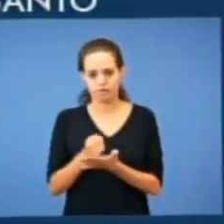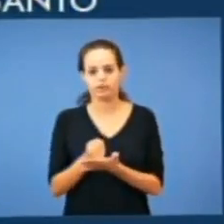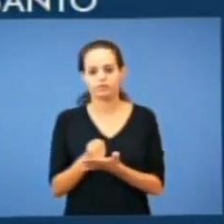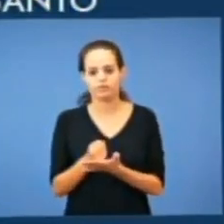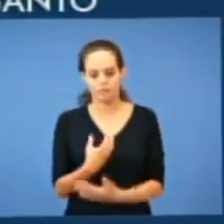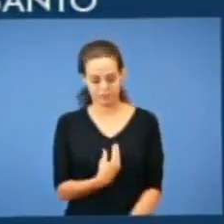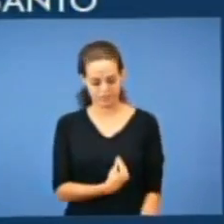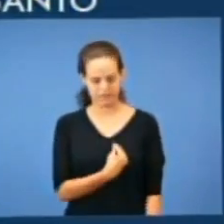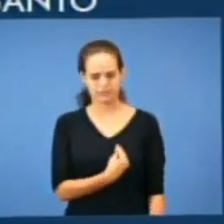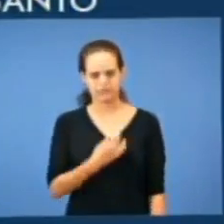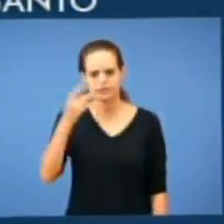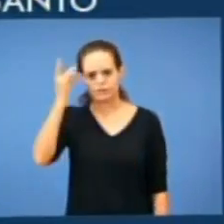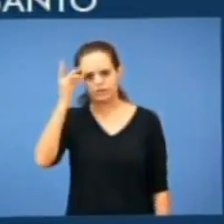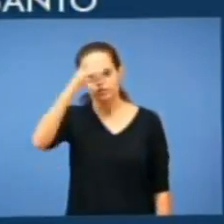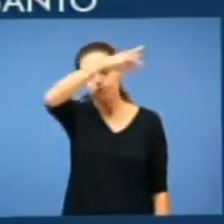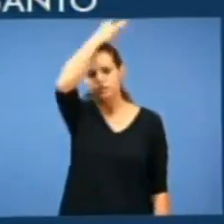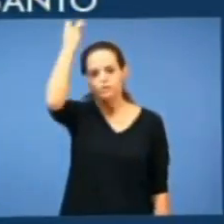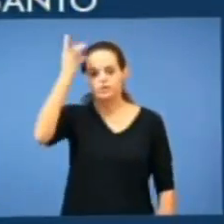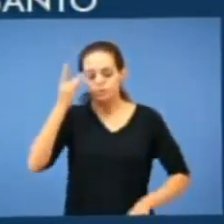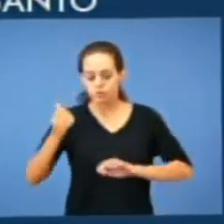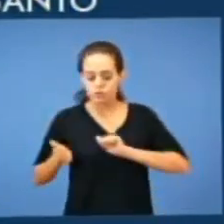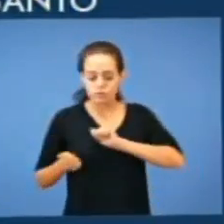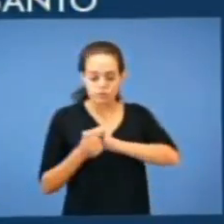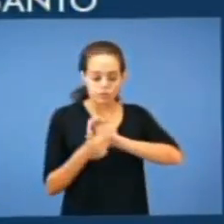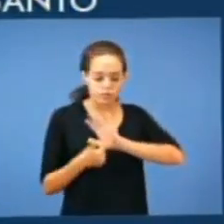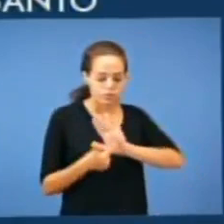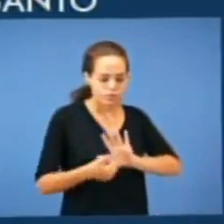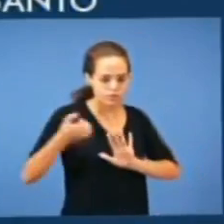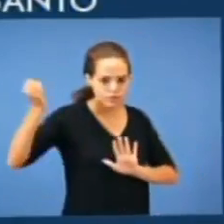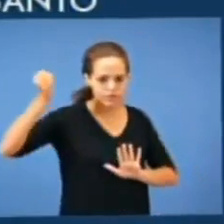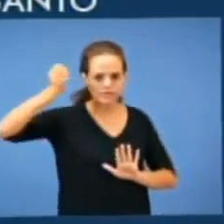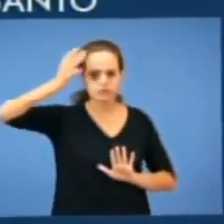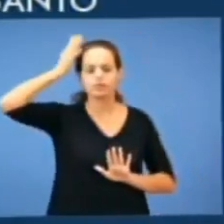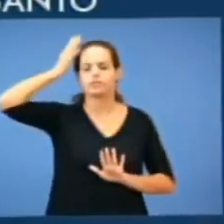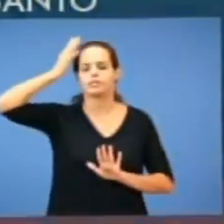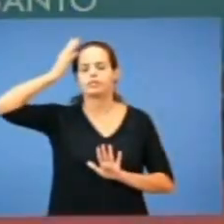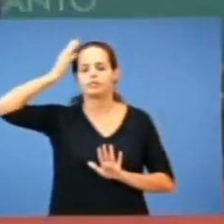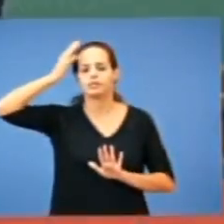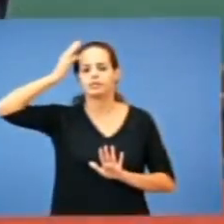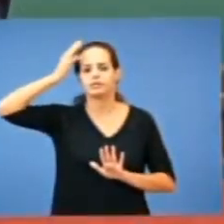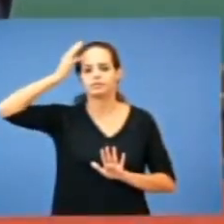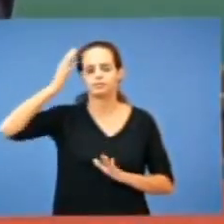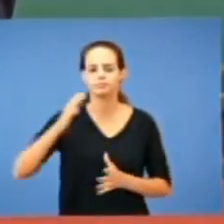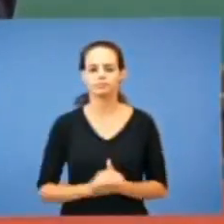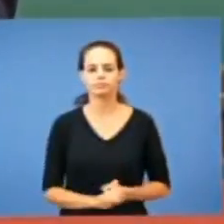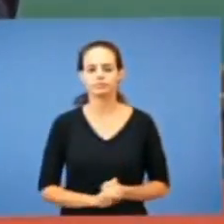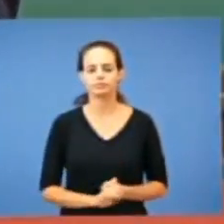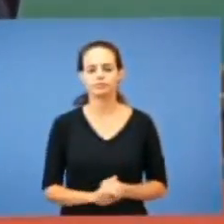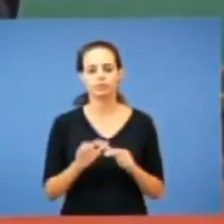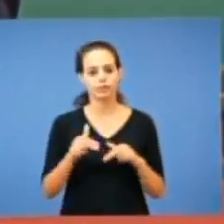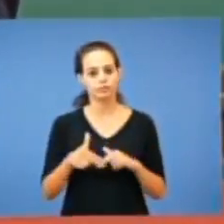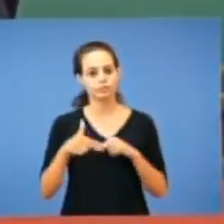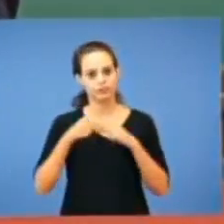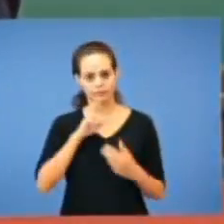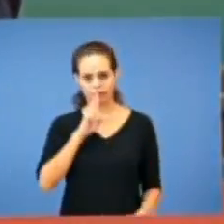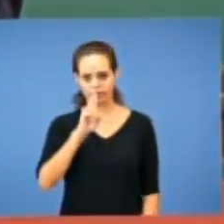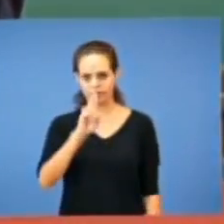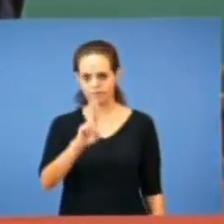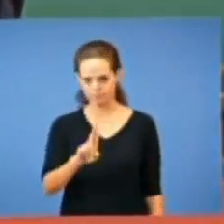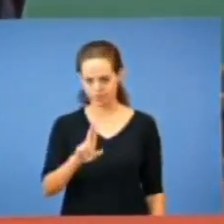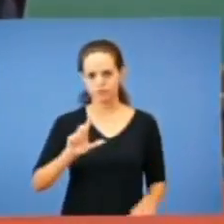Spirit. So there is only faith when the Holy Spirit reveals himself, the real Holy Spirit manifests. That's what we see